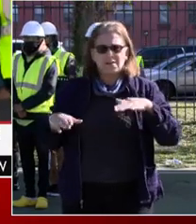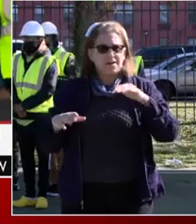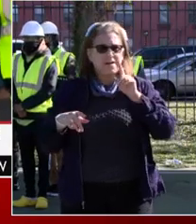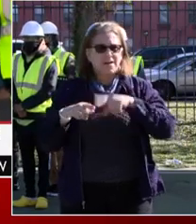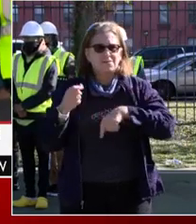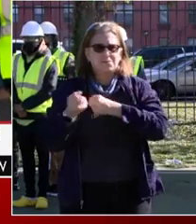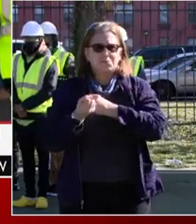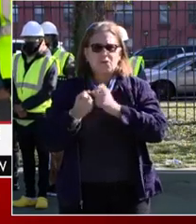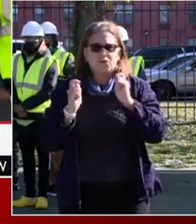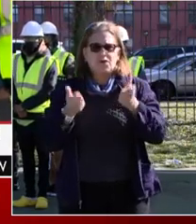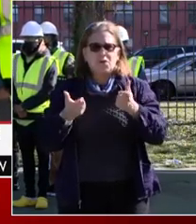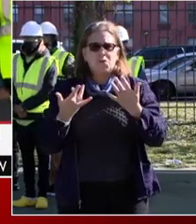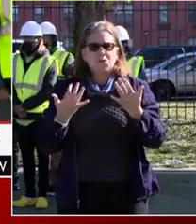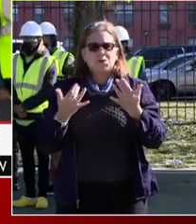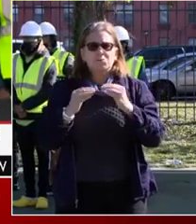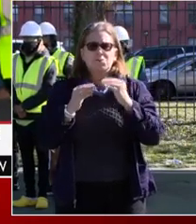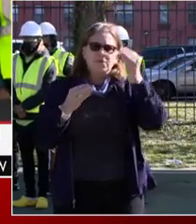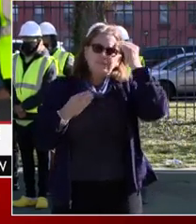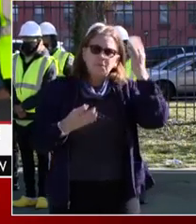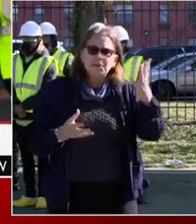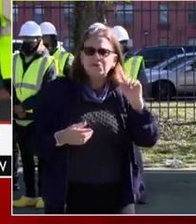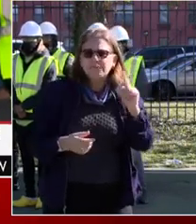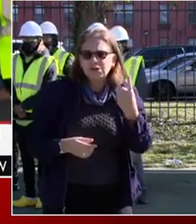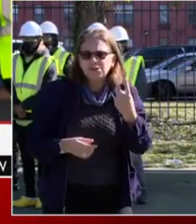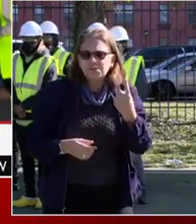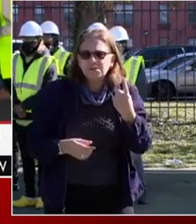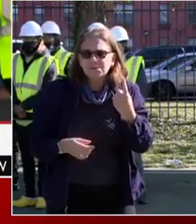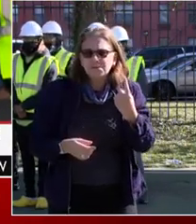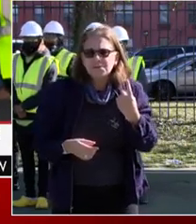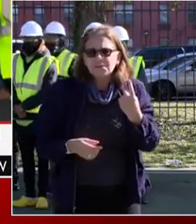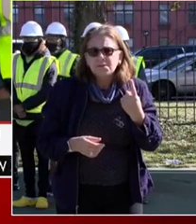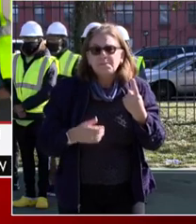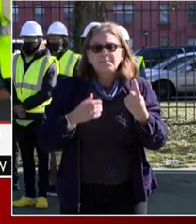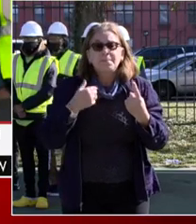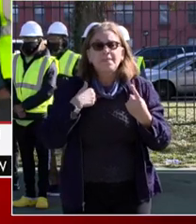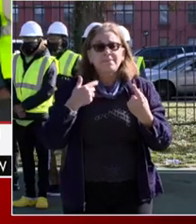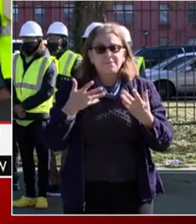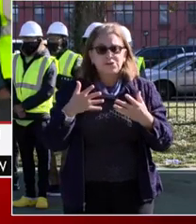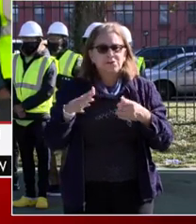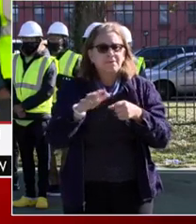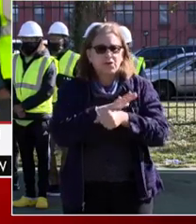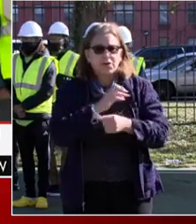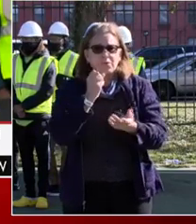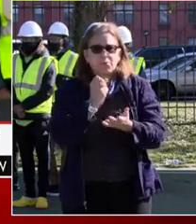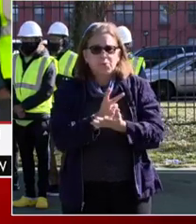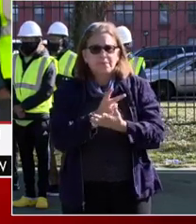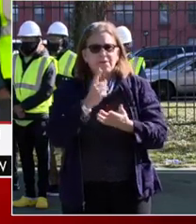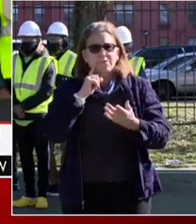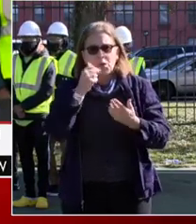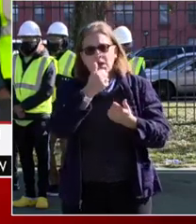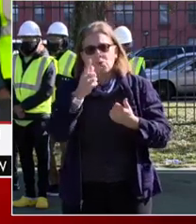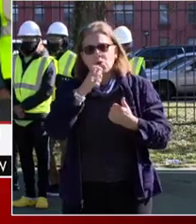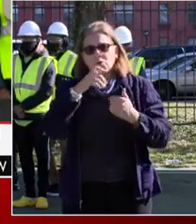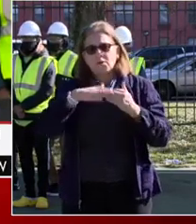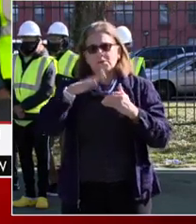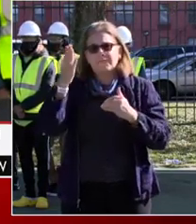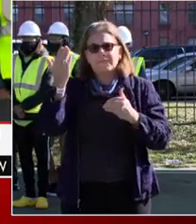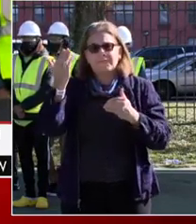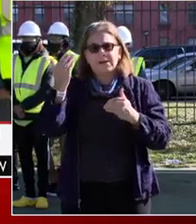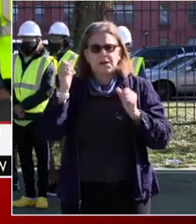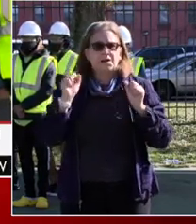approved vaccines for young people, I think 15 and over, or I think it's